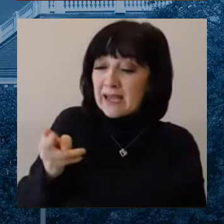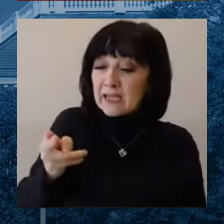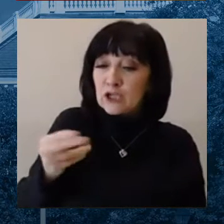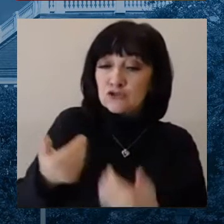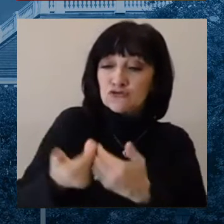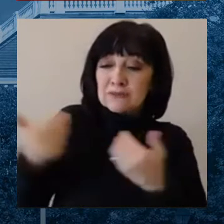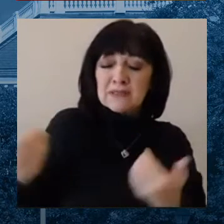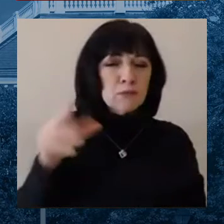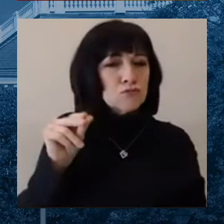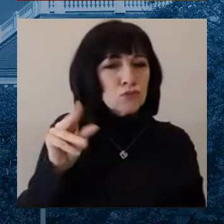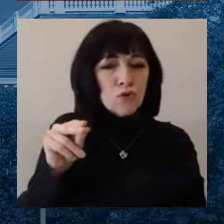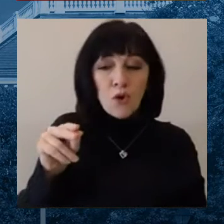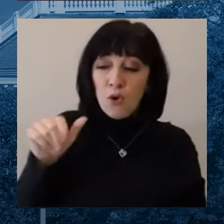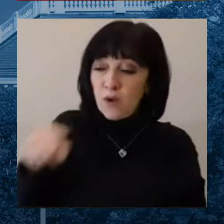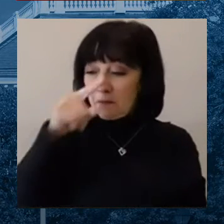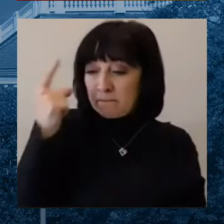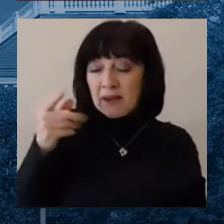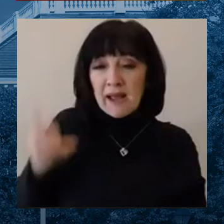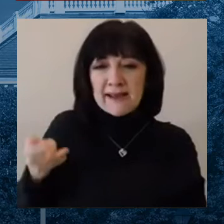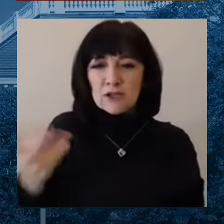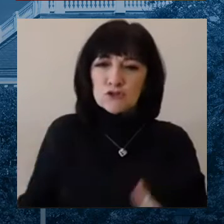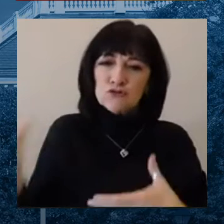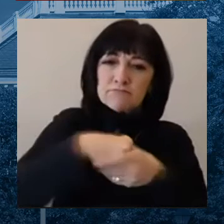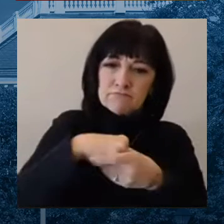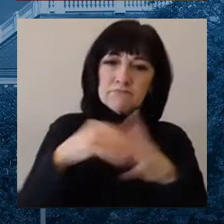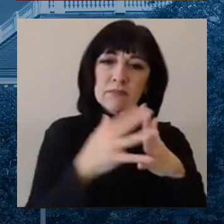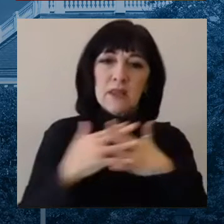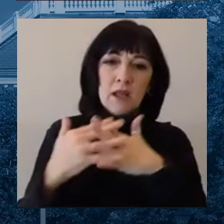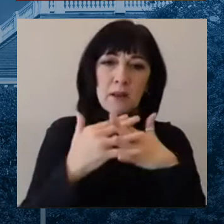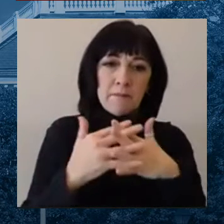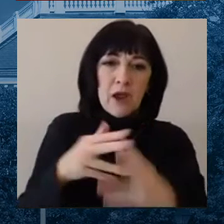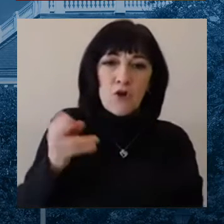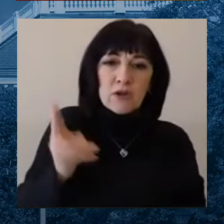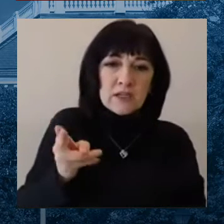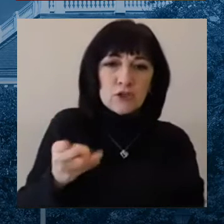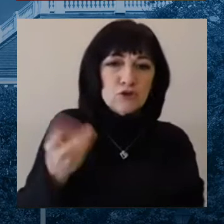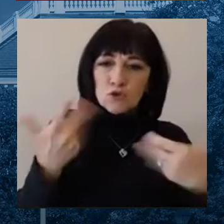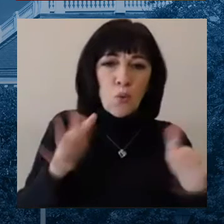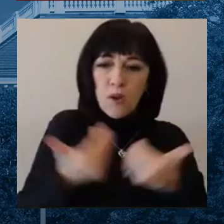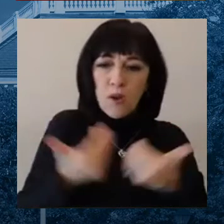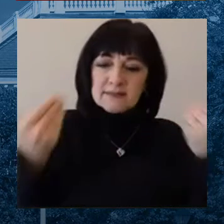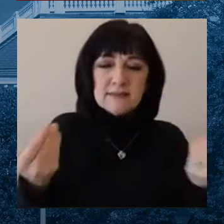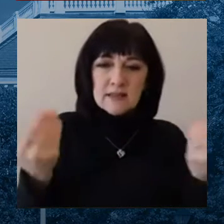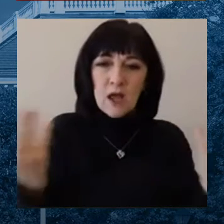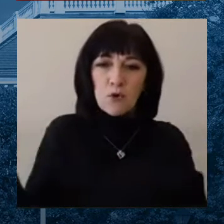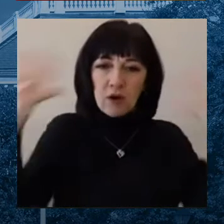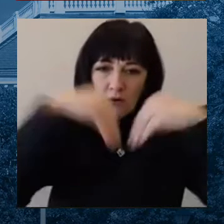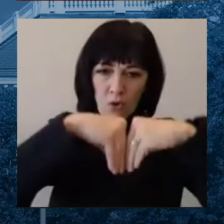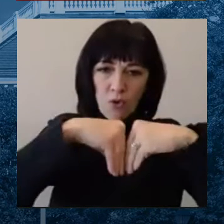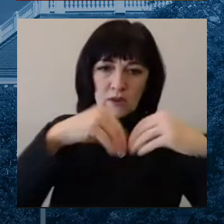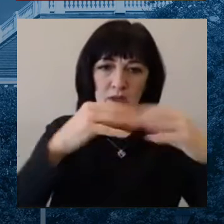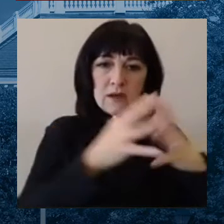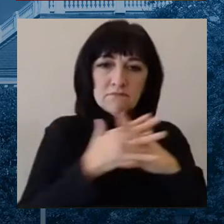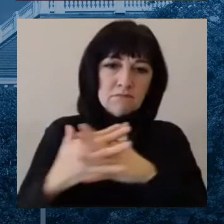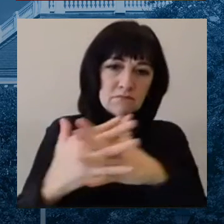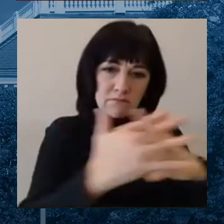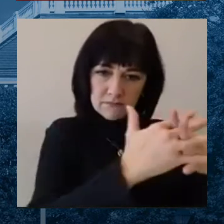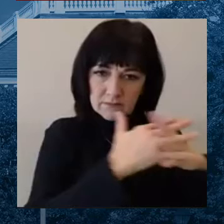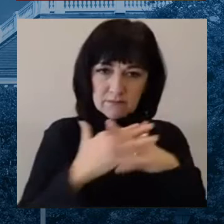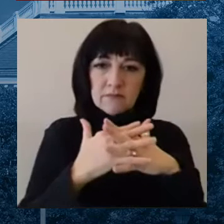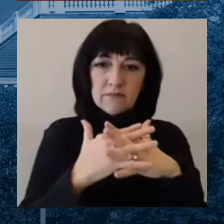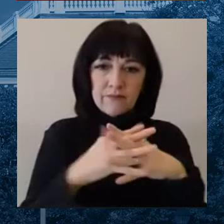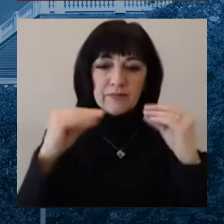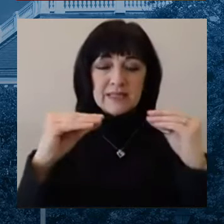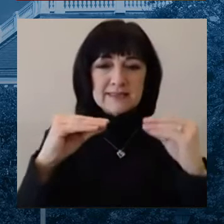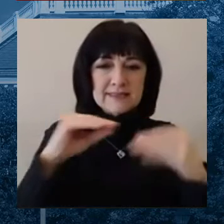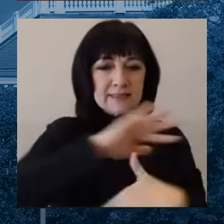of American history and not something that needs to be dealt with separately, but incorporated as we teach all of our children